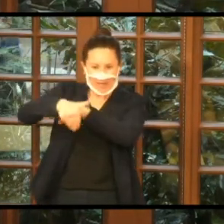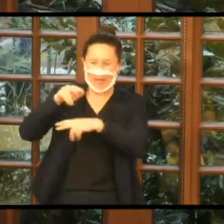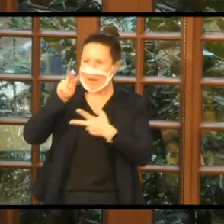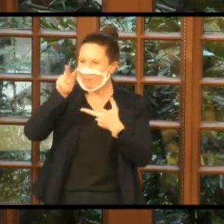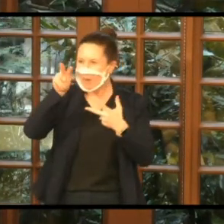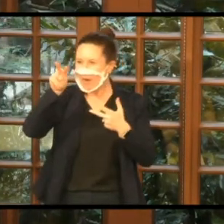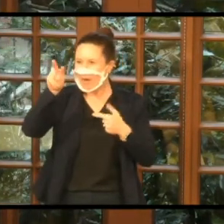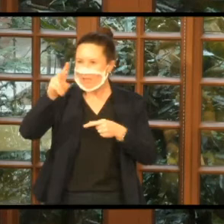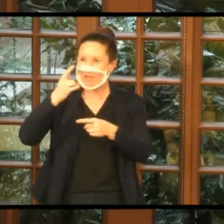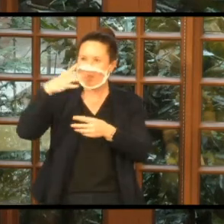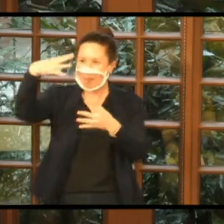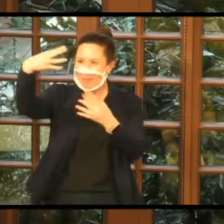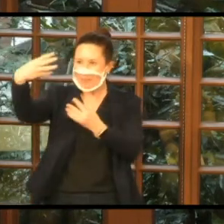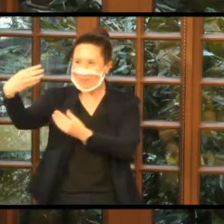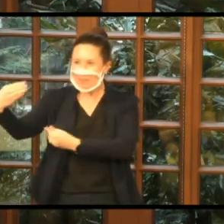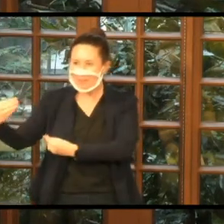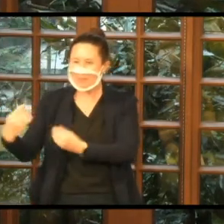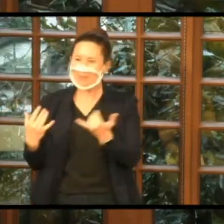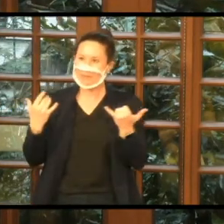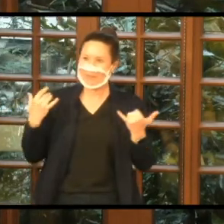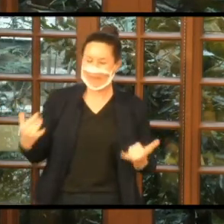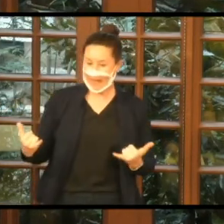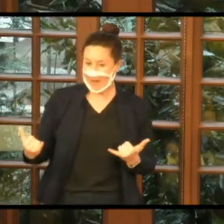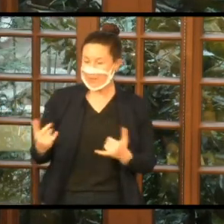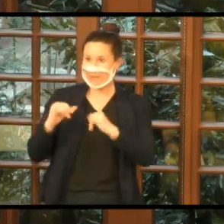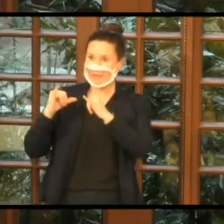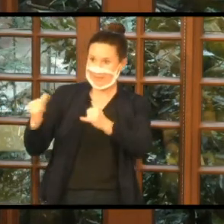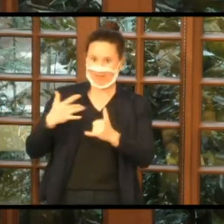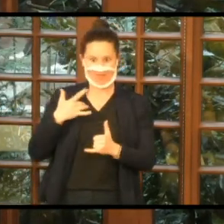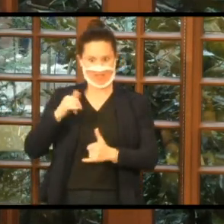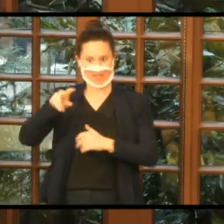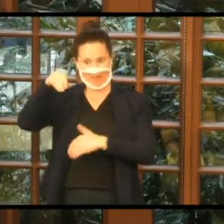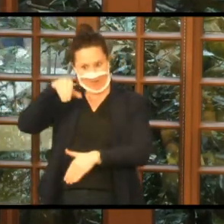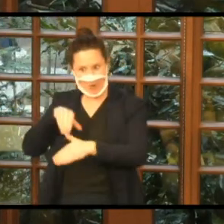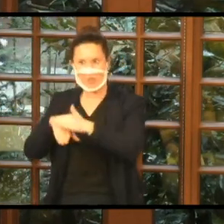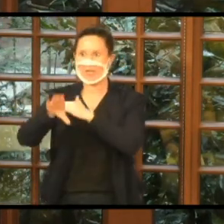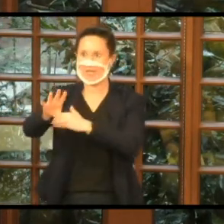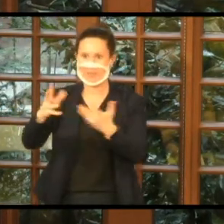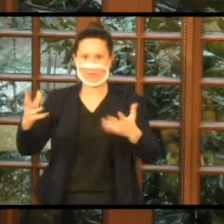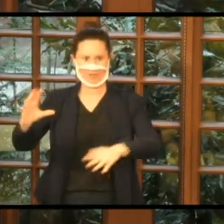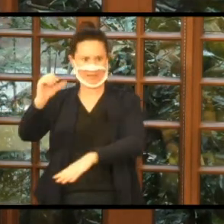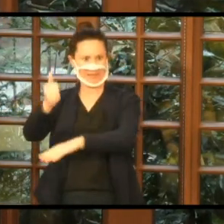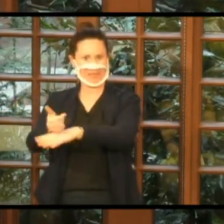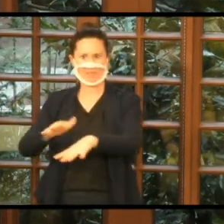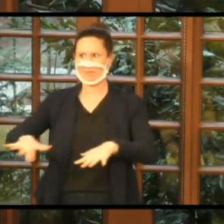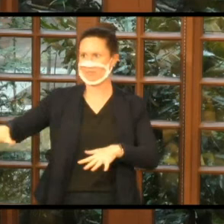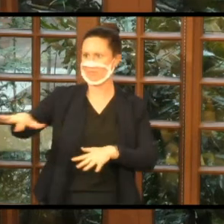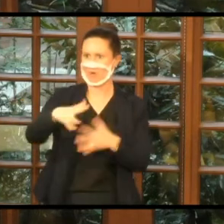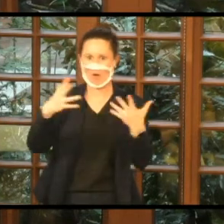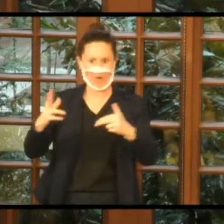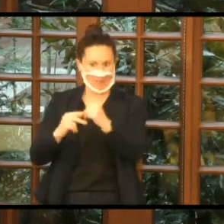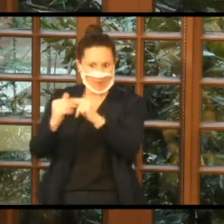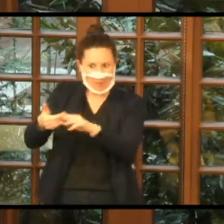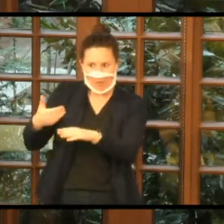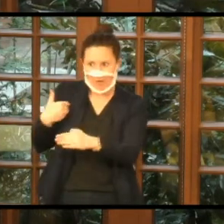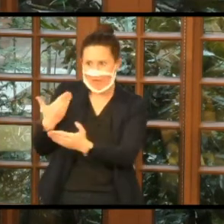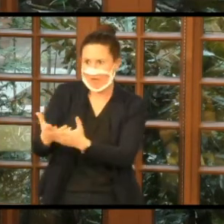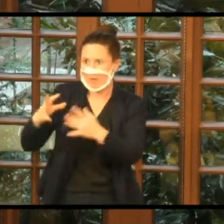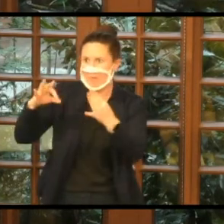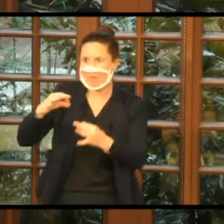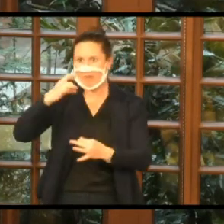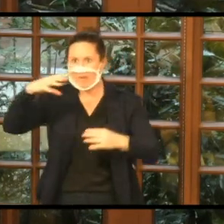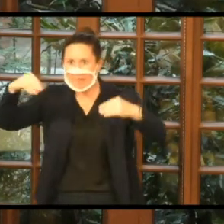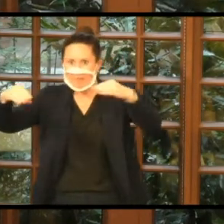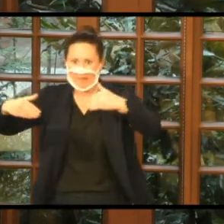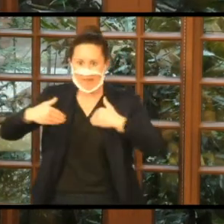light went out. Now it's as if I've stepped inside a giant set piece, wheeled before me, preassembled and perfectly lit, complete